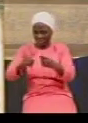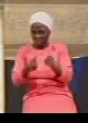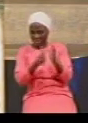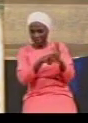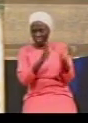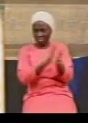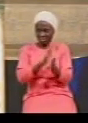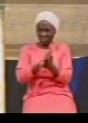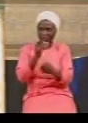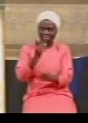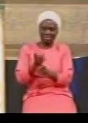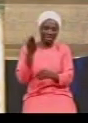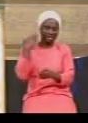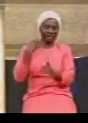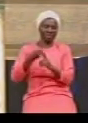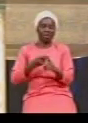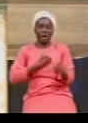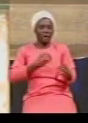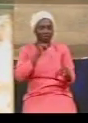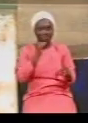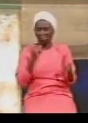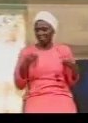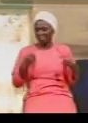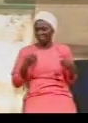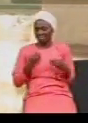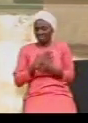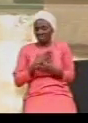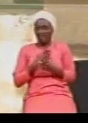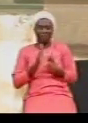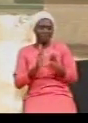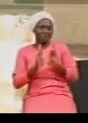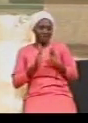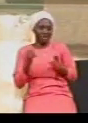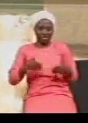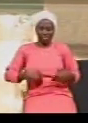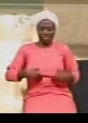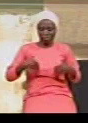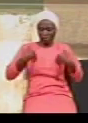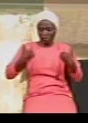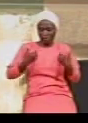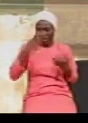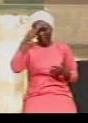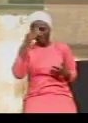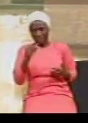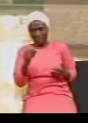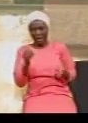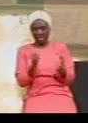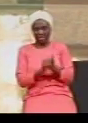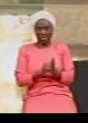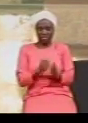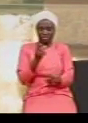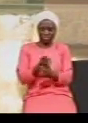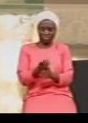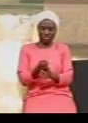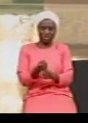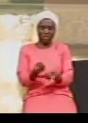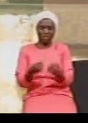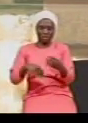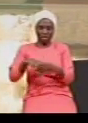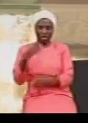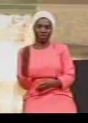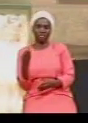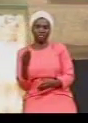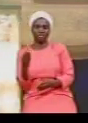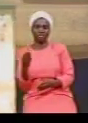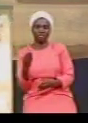just last month. I will not fear a young man, a teenager that is just finding out how life is.